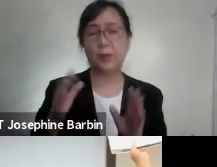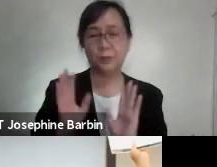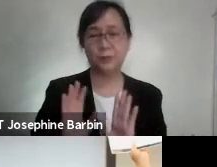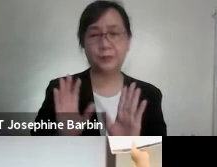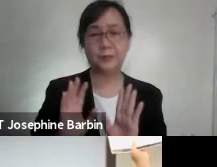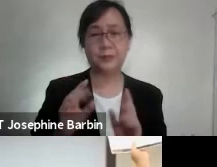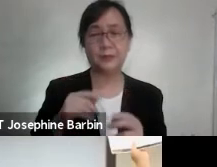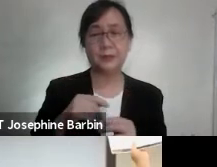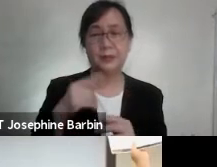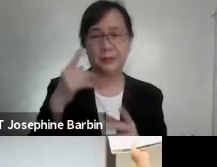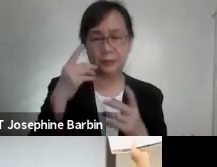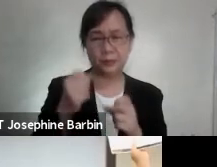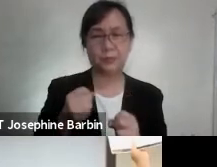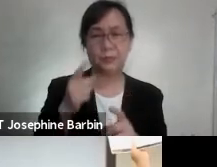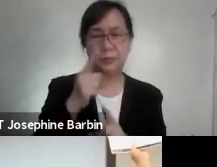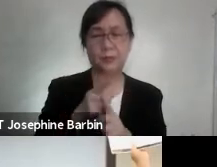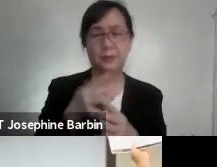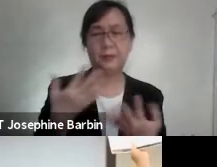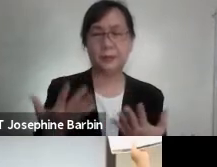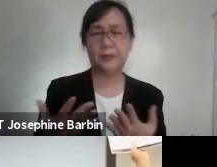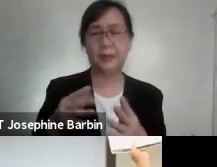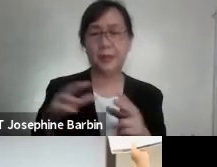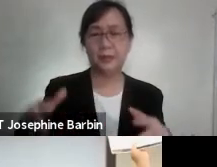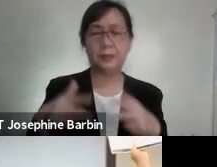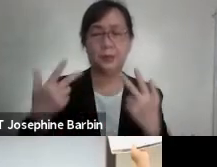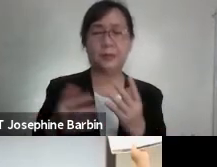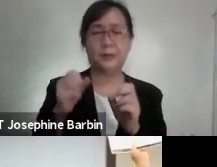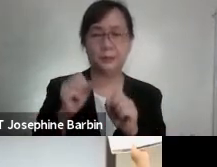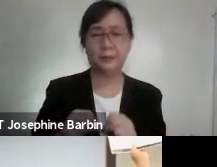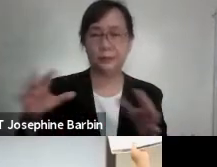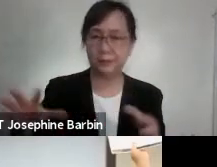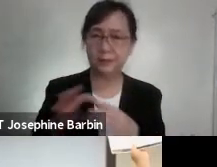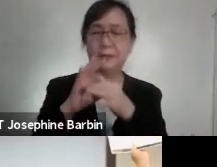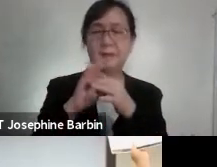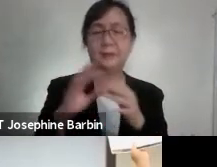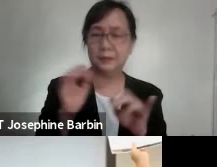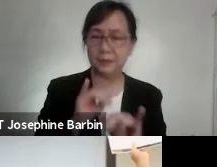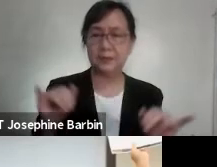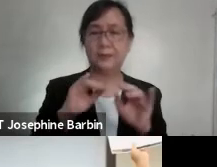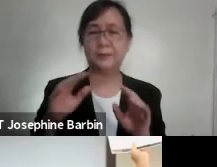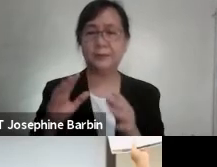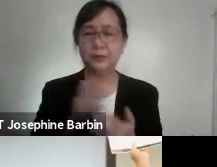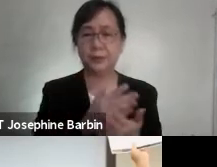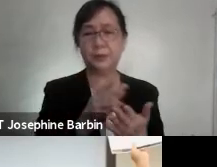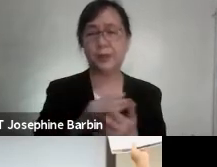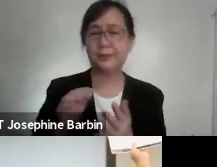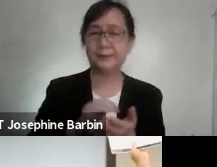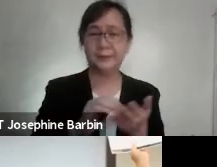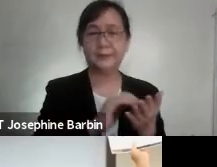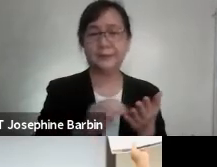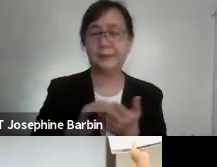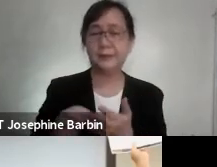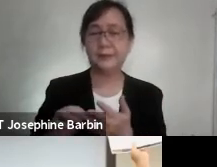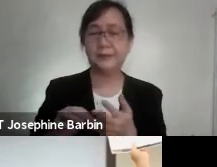can help them learn more about their culture, connect with others who share the same sorts of practices, and participate in things